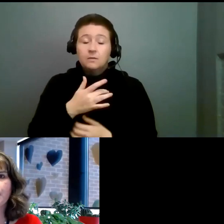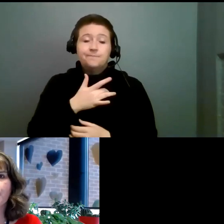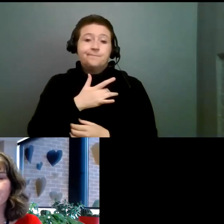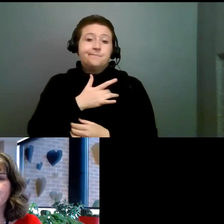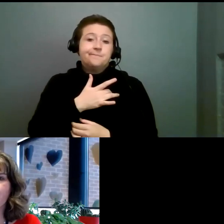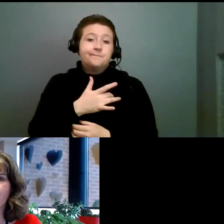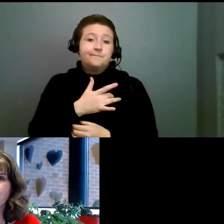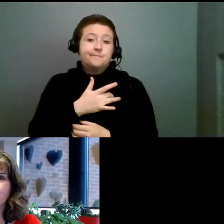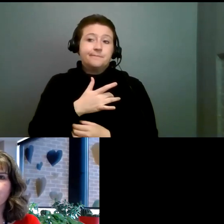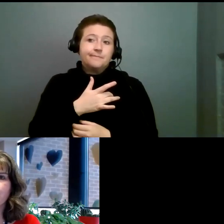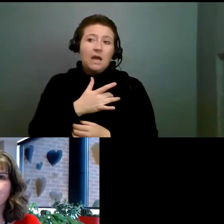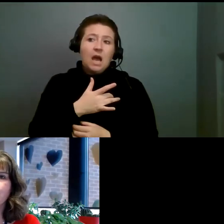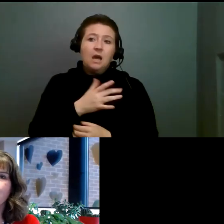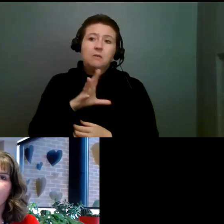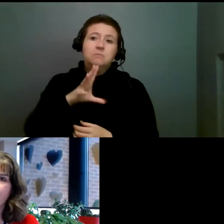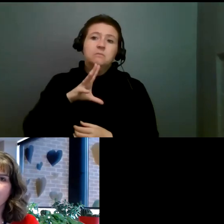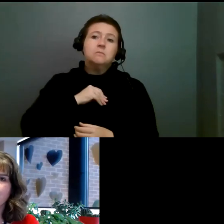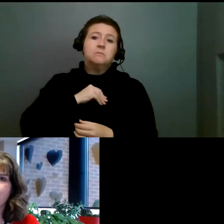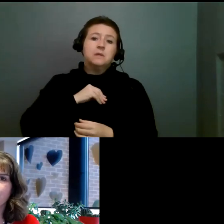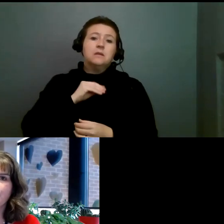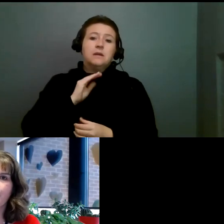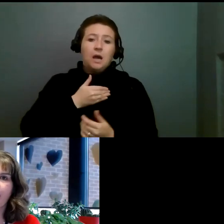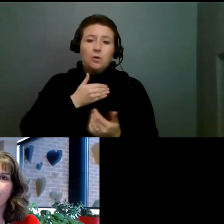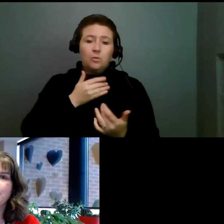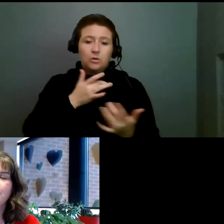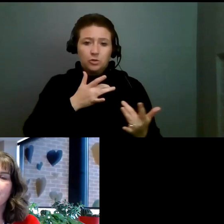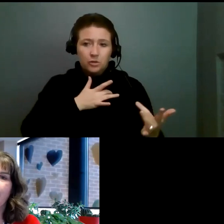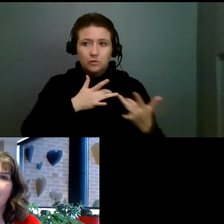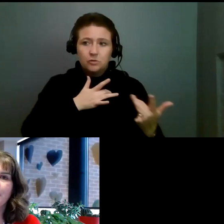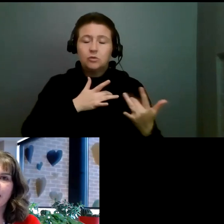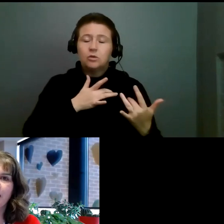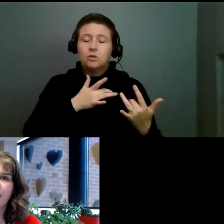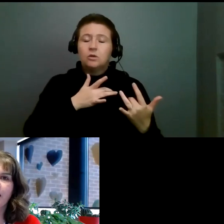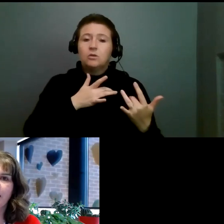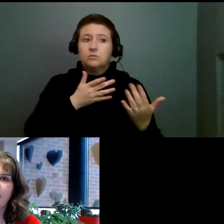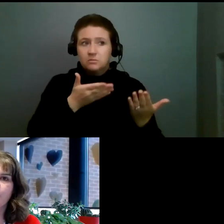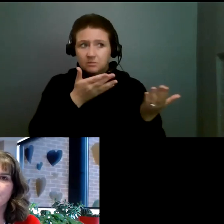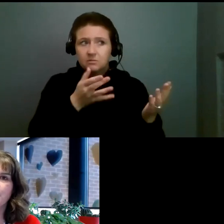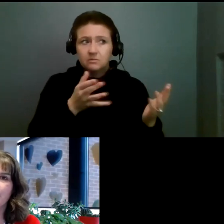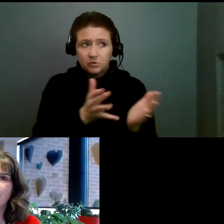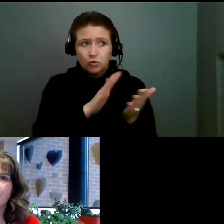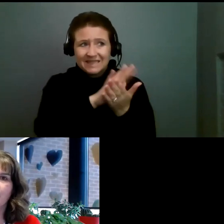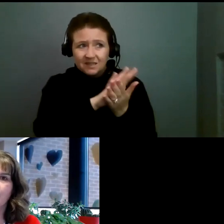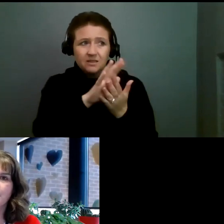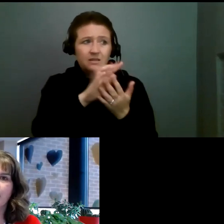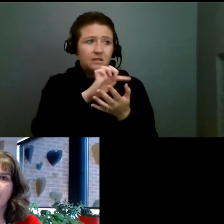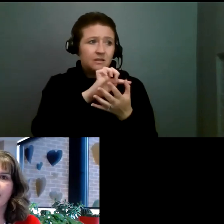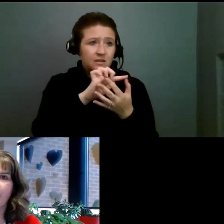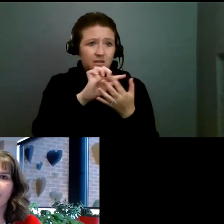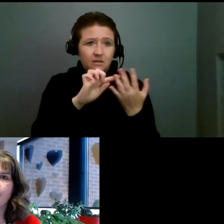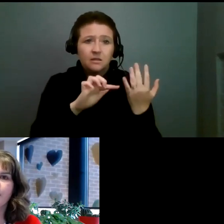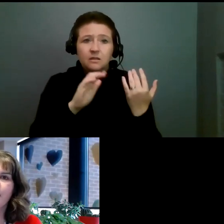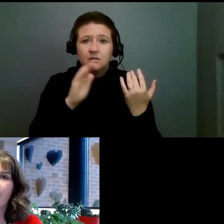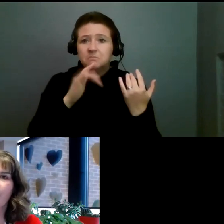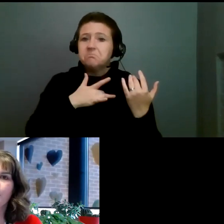very responsive to our concerns about cleaning and getting those things taken